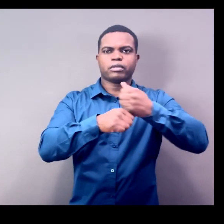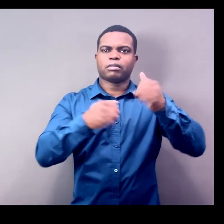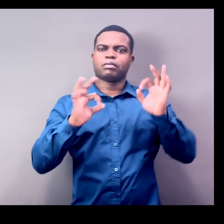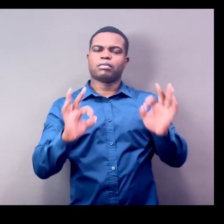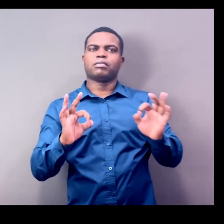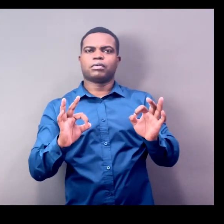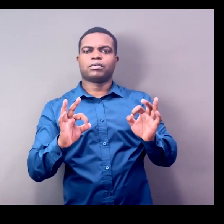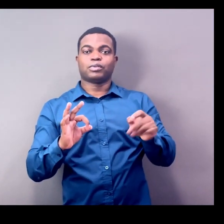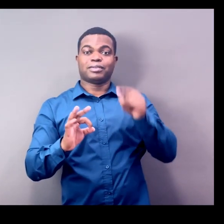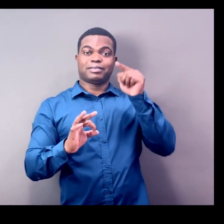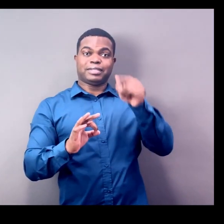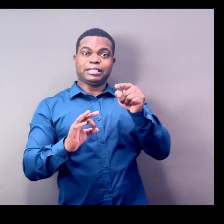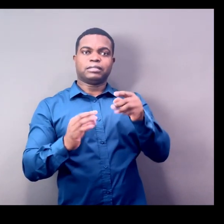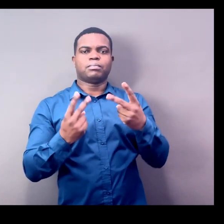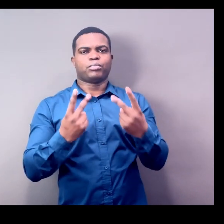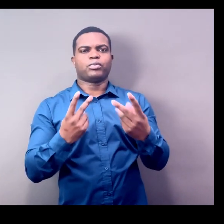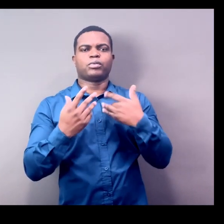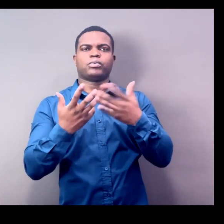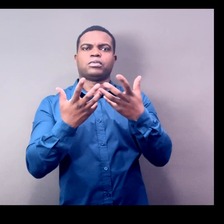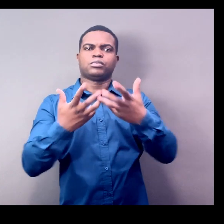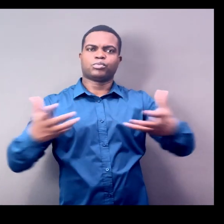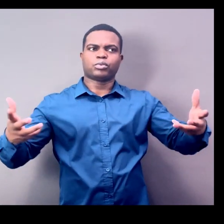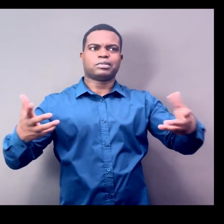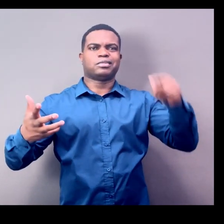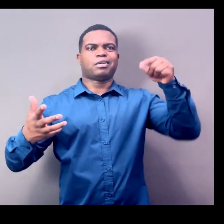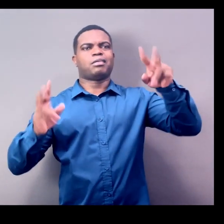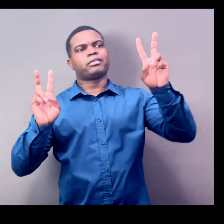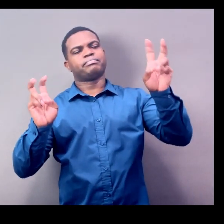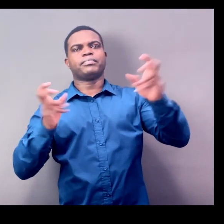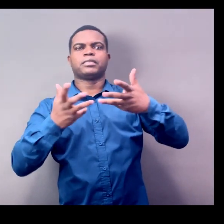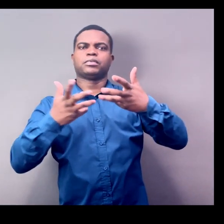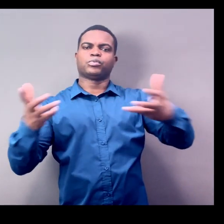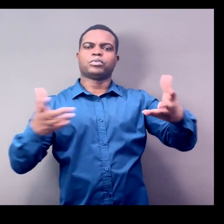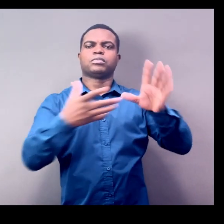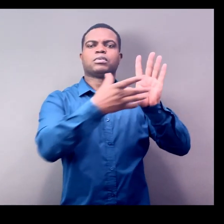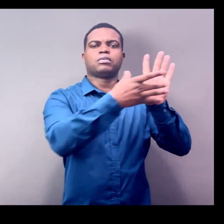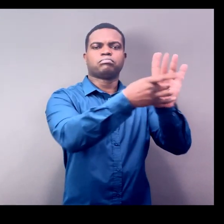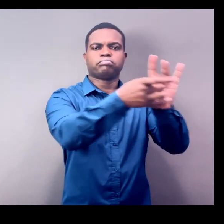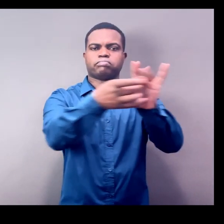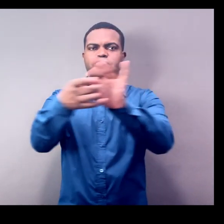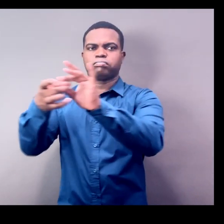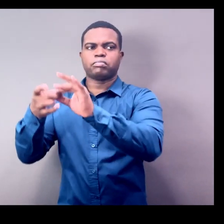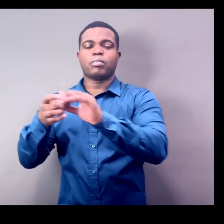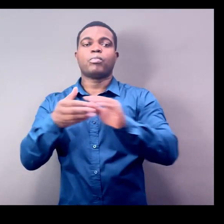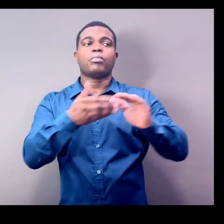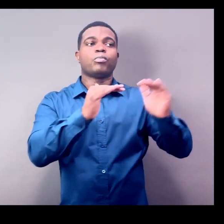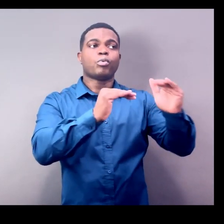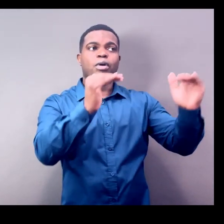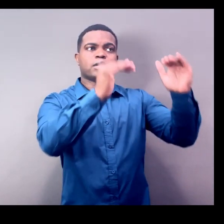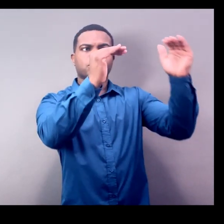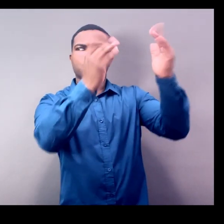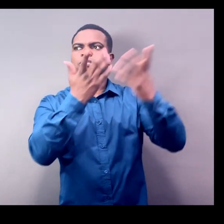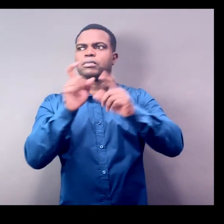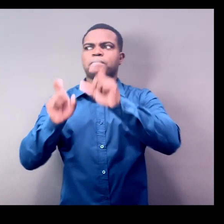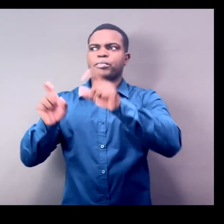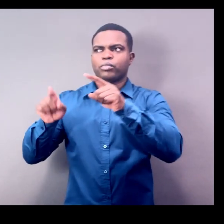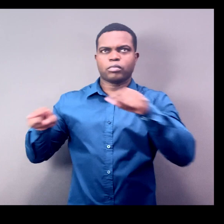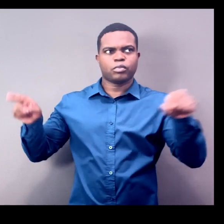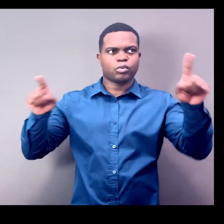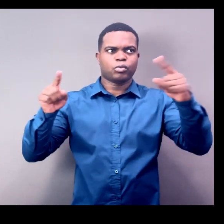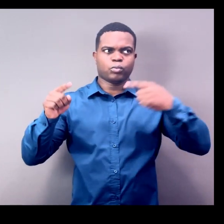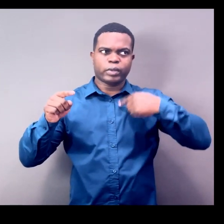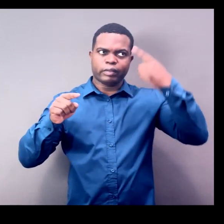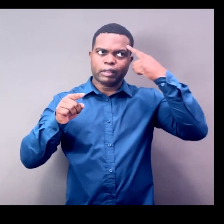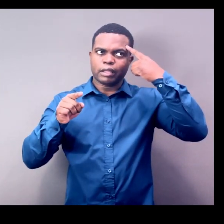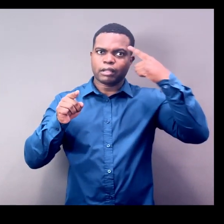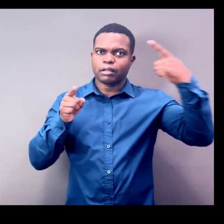increase your resources because you are working with other like-minded organizations or individuals. So it